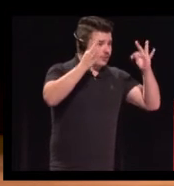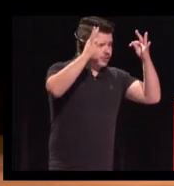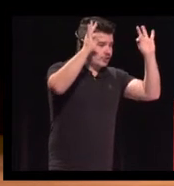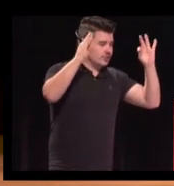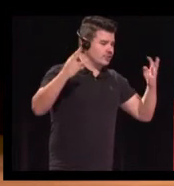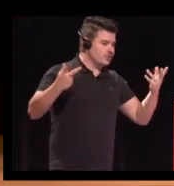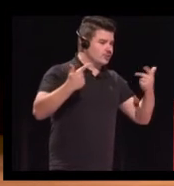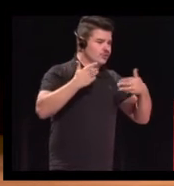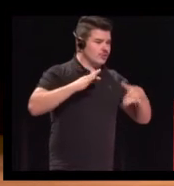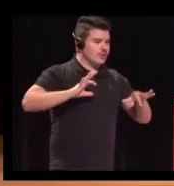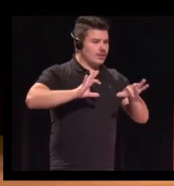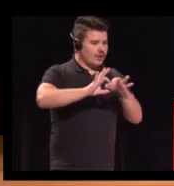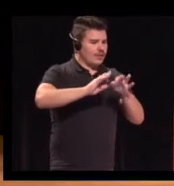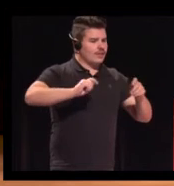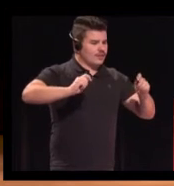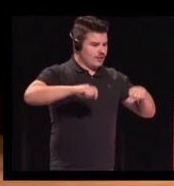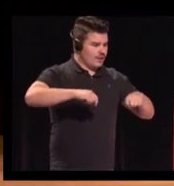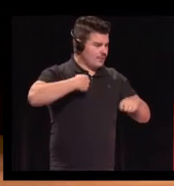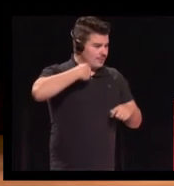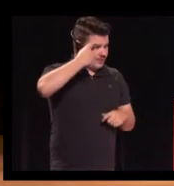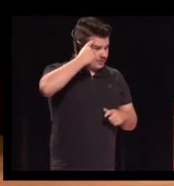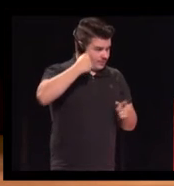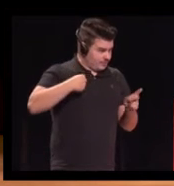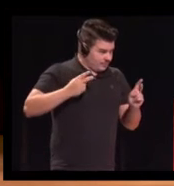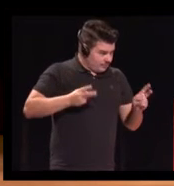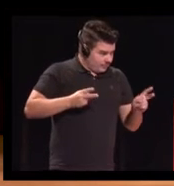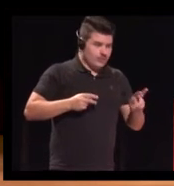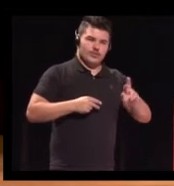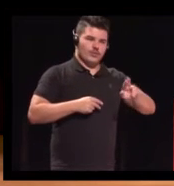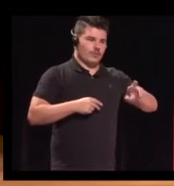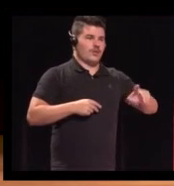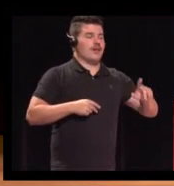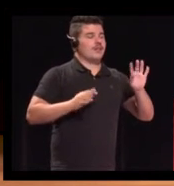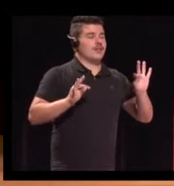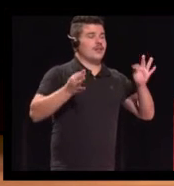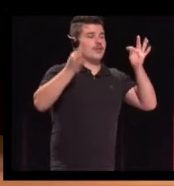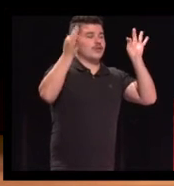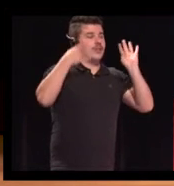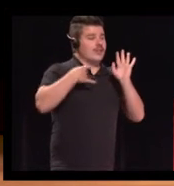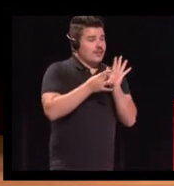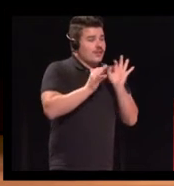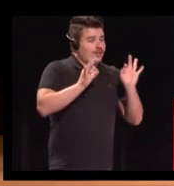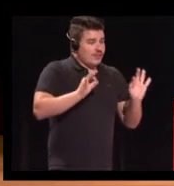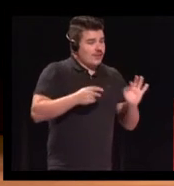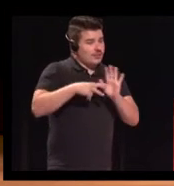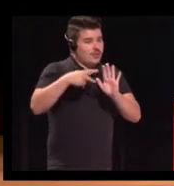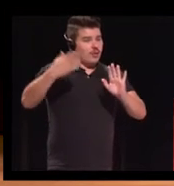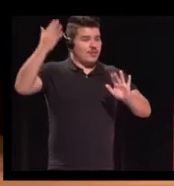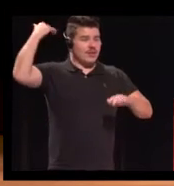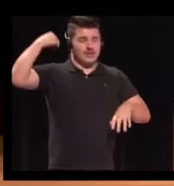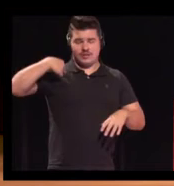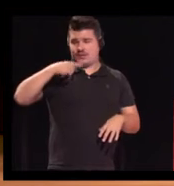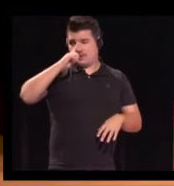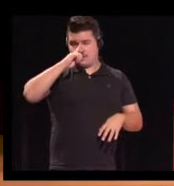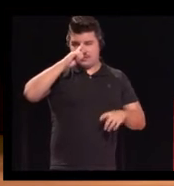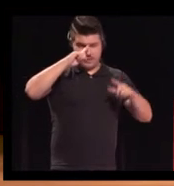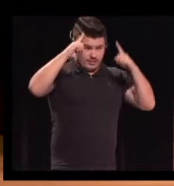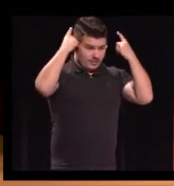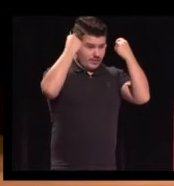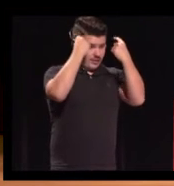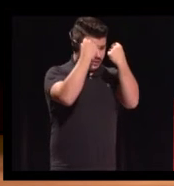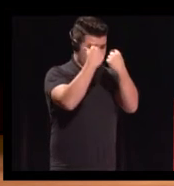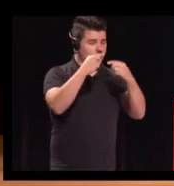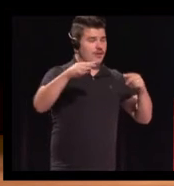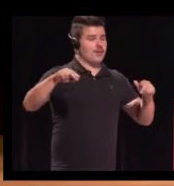of course. The word technology itself comes from the ancient Greek word called techne. And techne, usually we